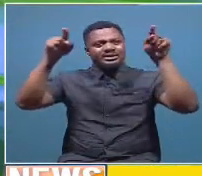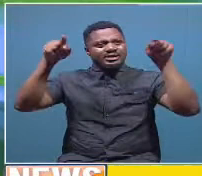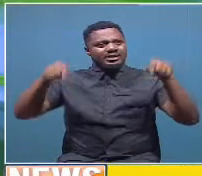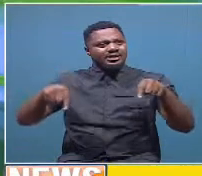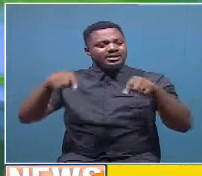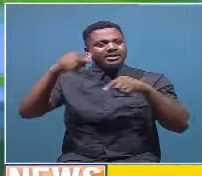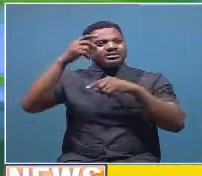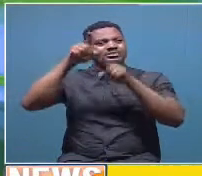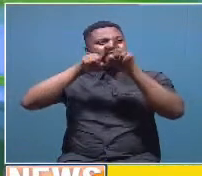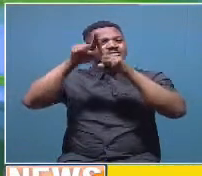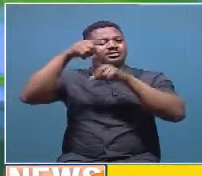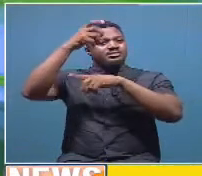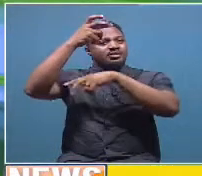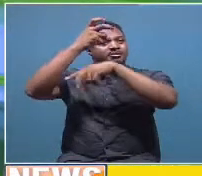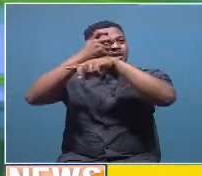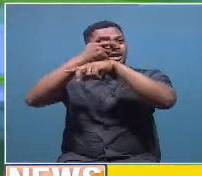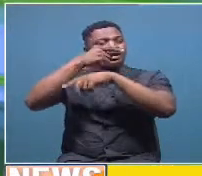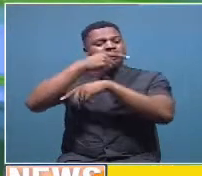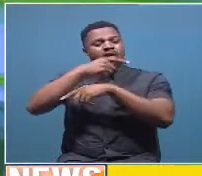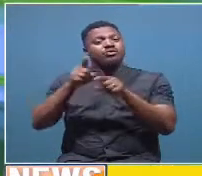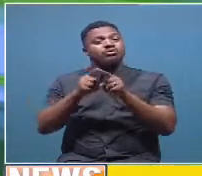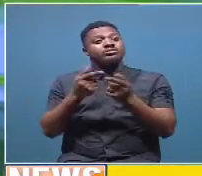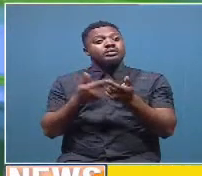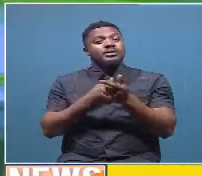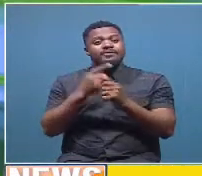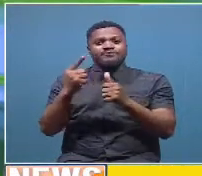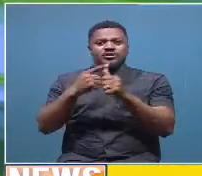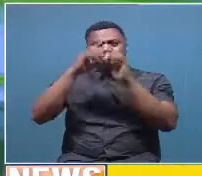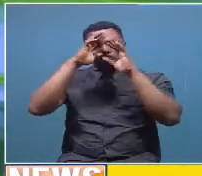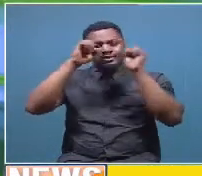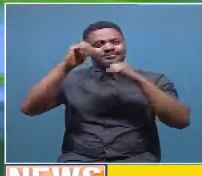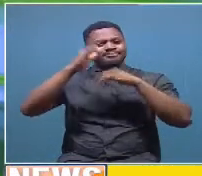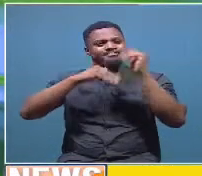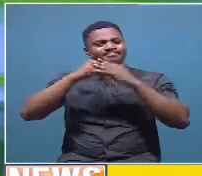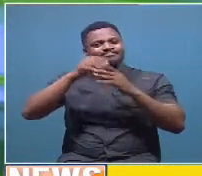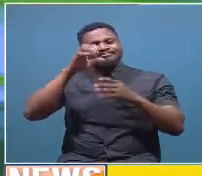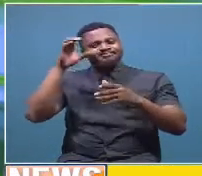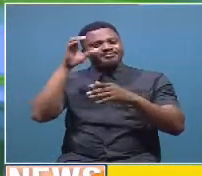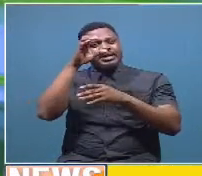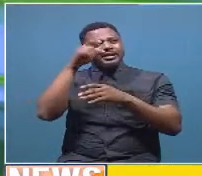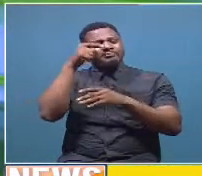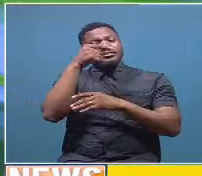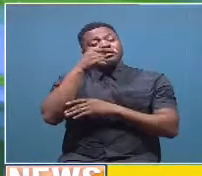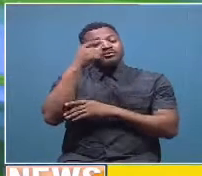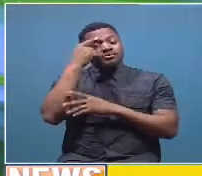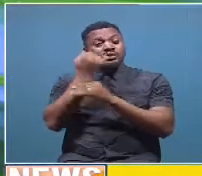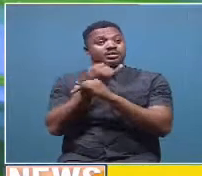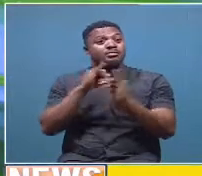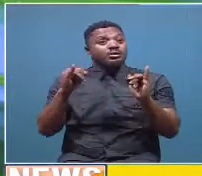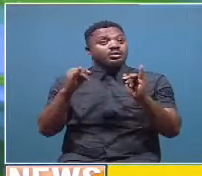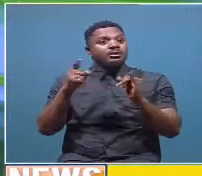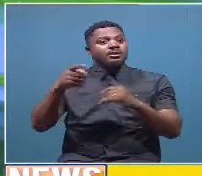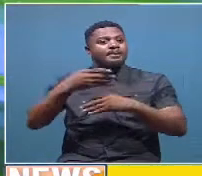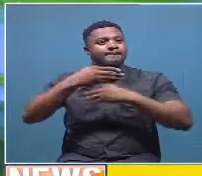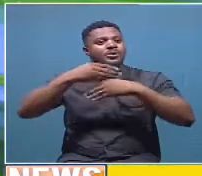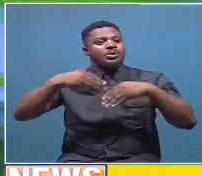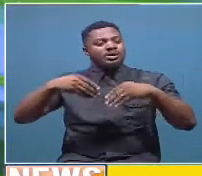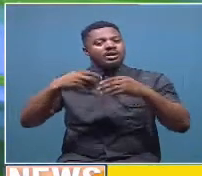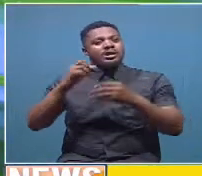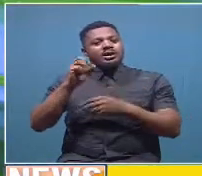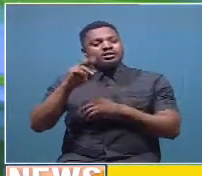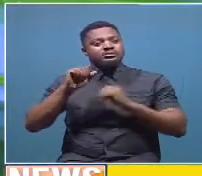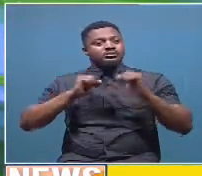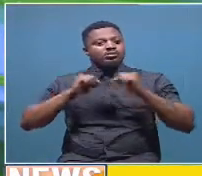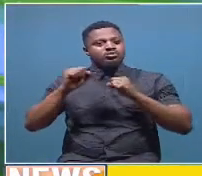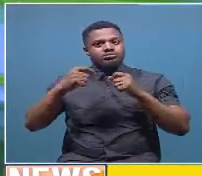Osajifo Dr. Kwame Nkrumah, Ghana's first president post-independence. Bordered by the Accra